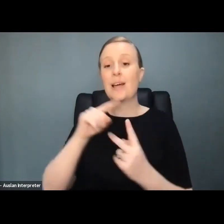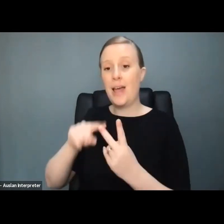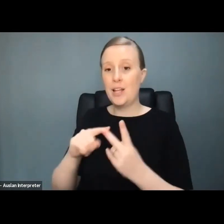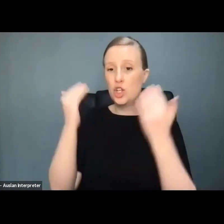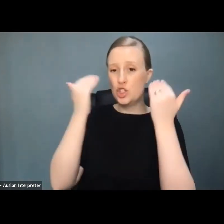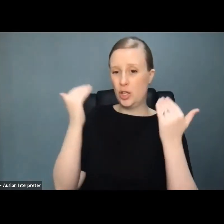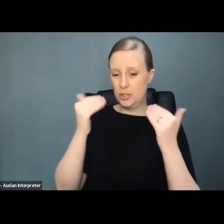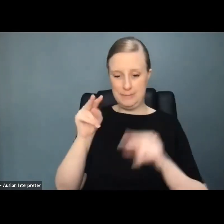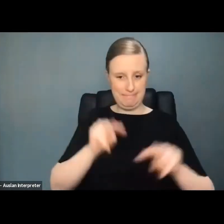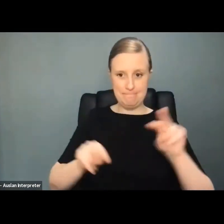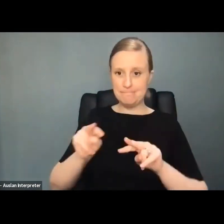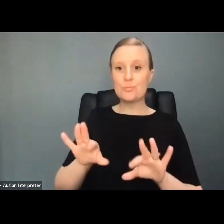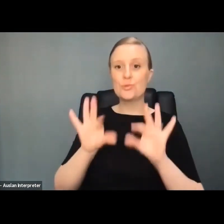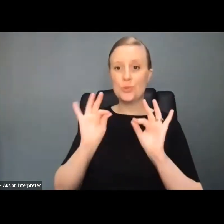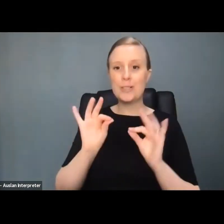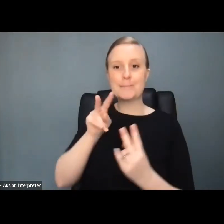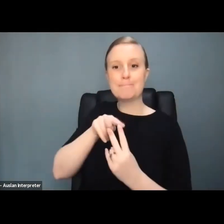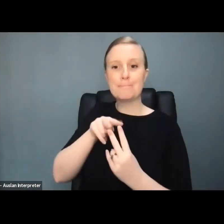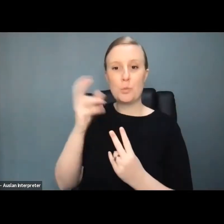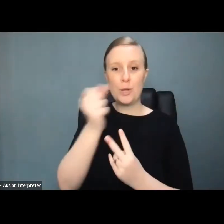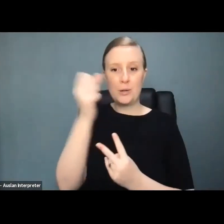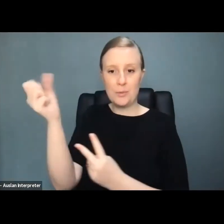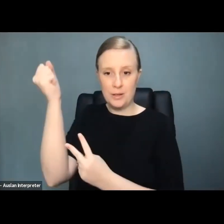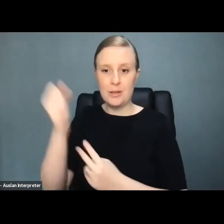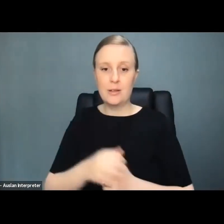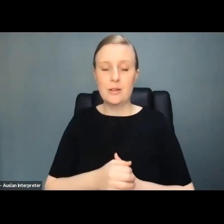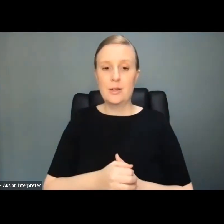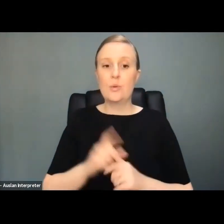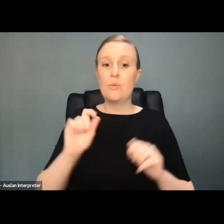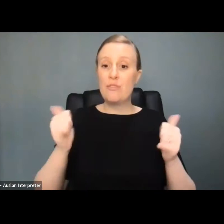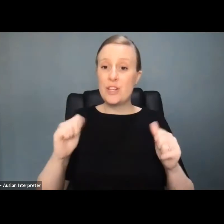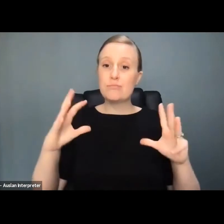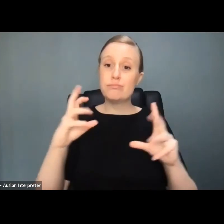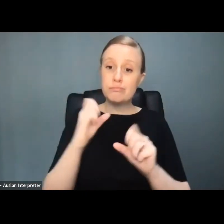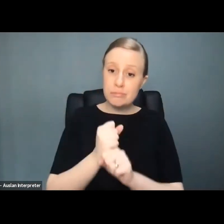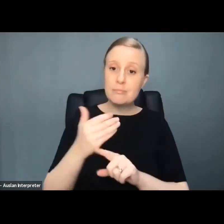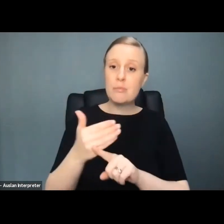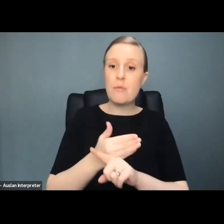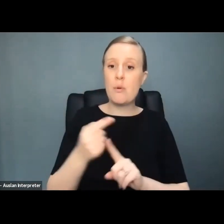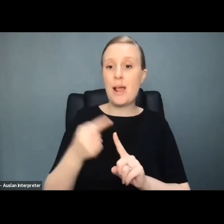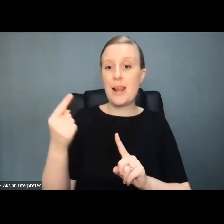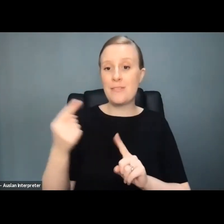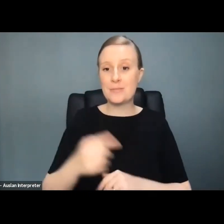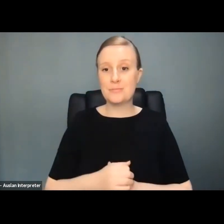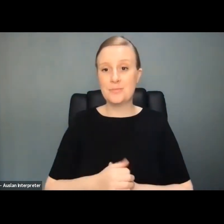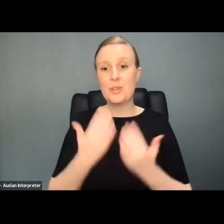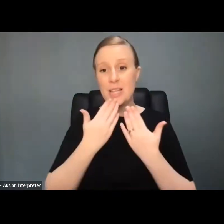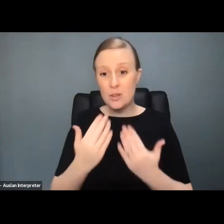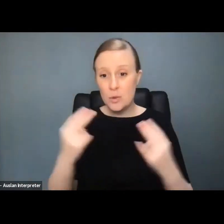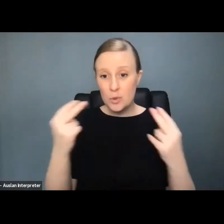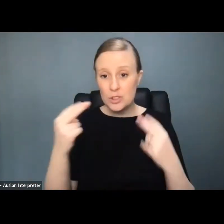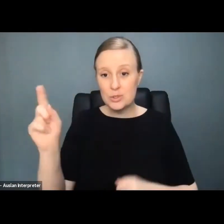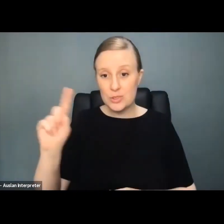finished by just before 11, and I thank you for your attention, and I hand